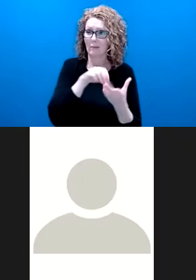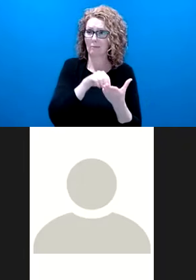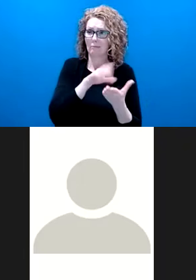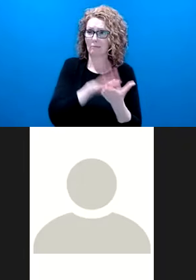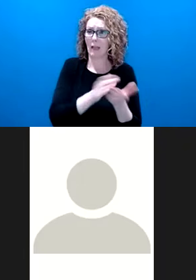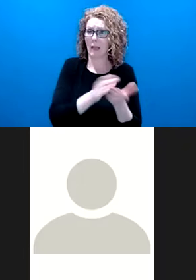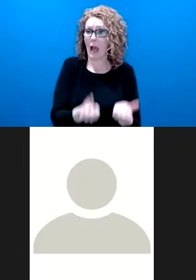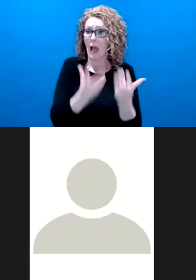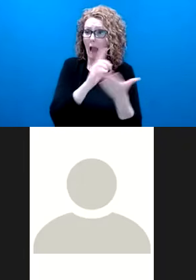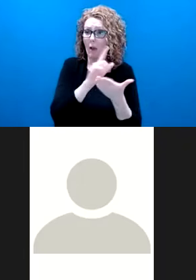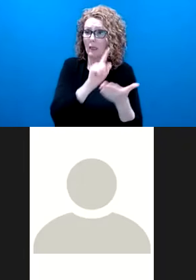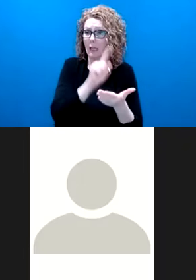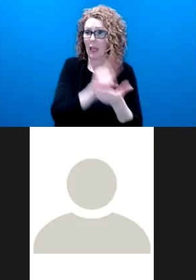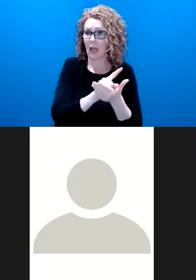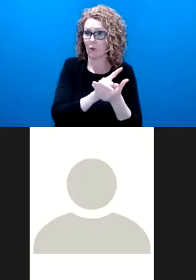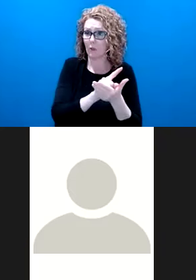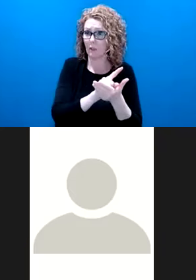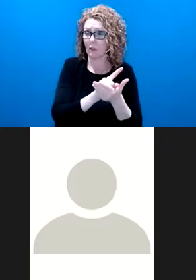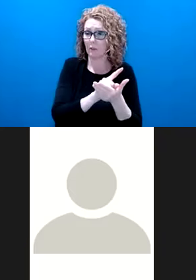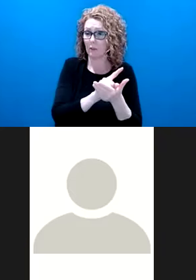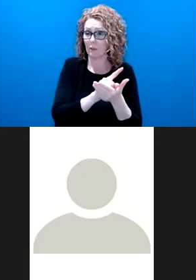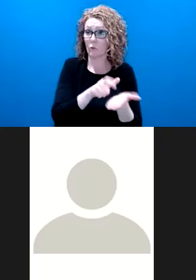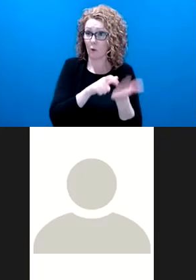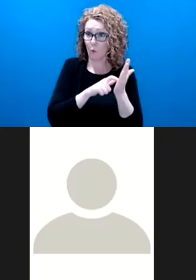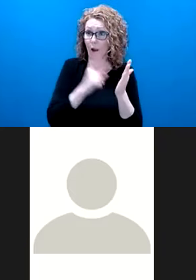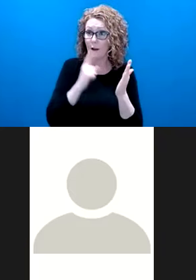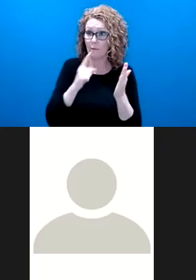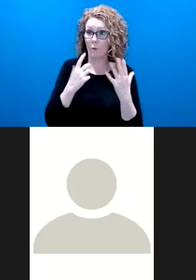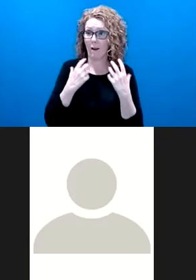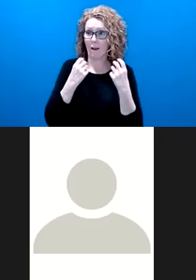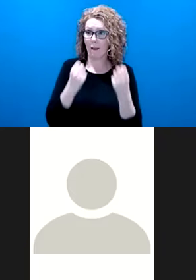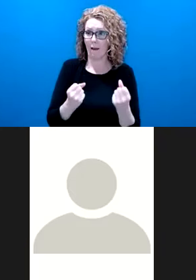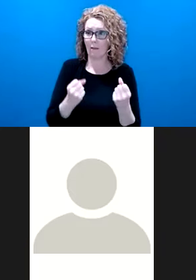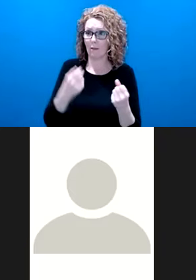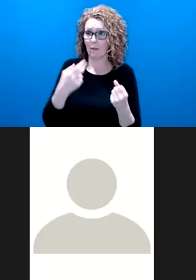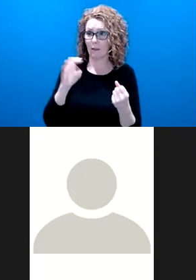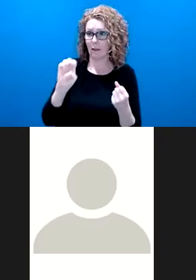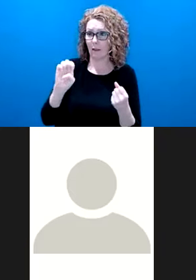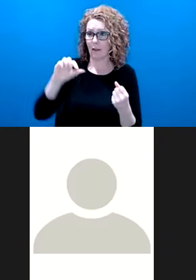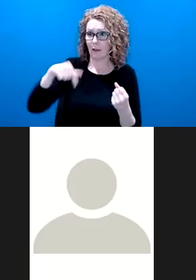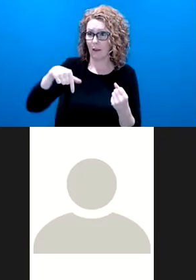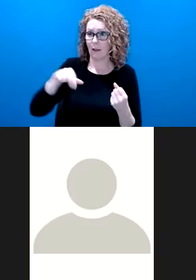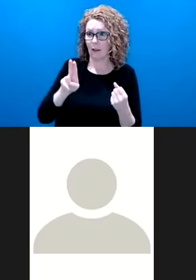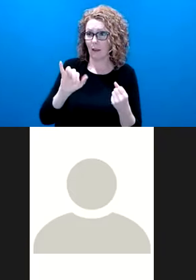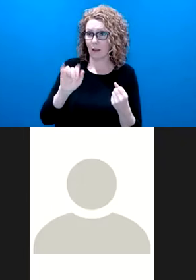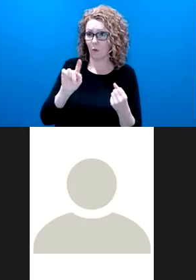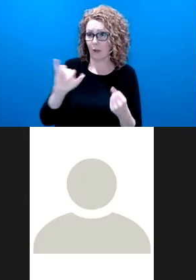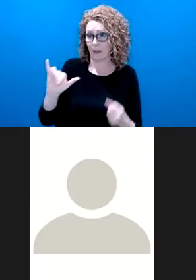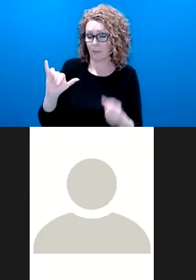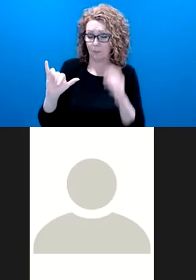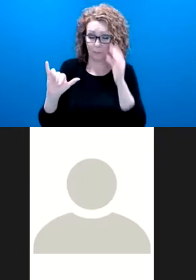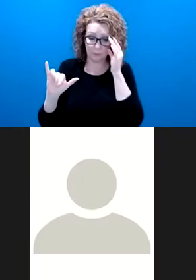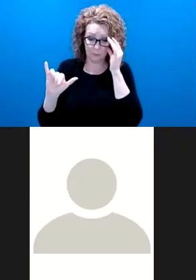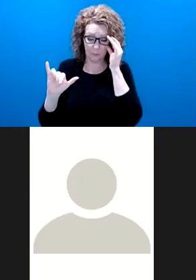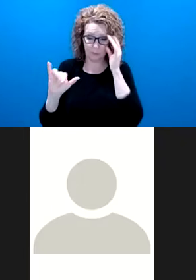do we need to complete in health equity topics. And so I'm not sure. And so